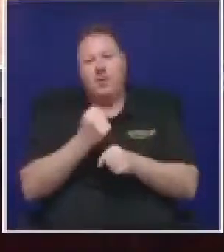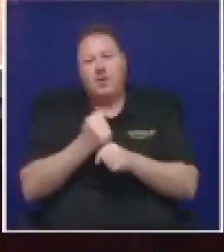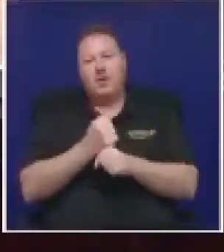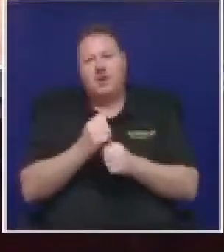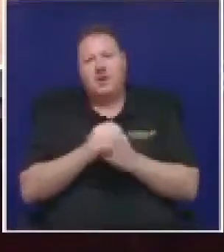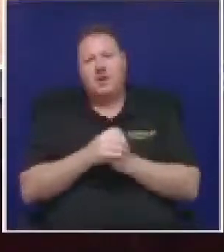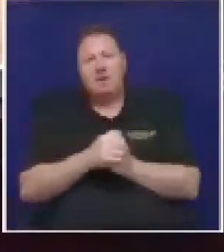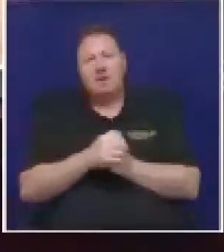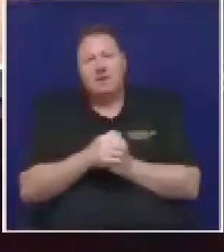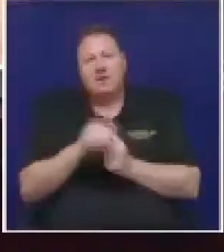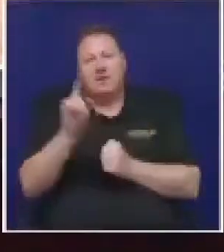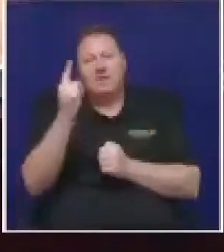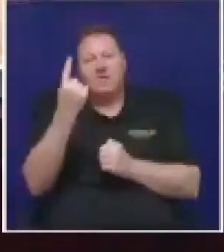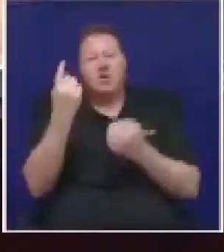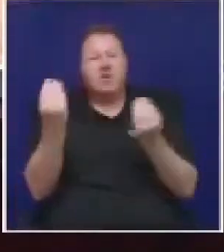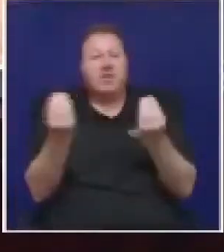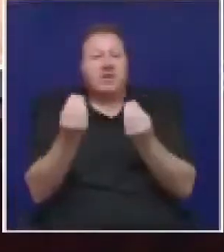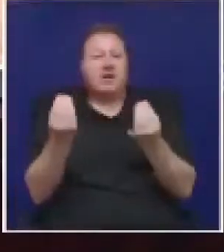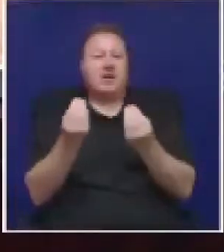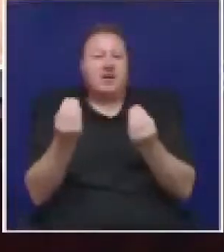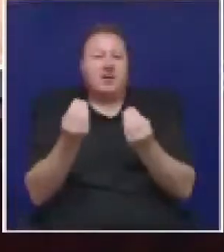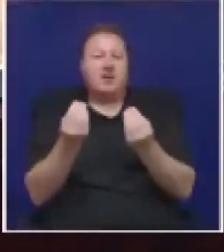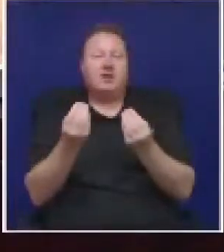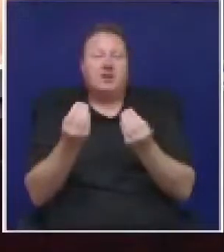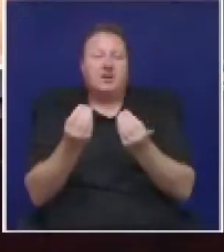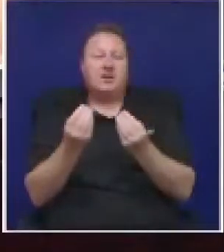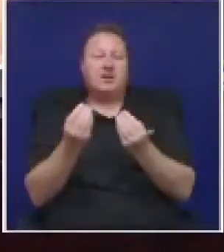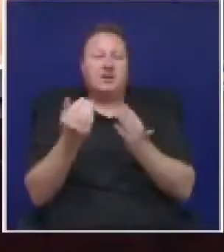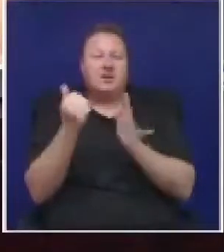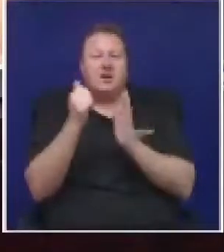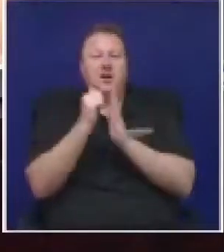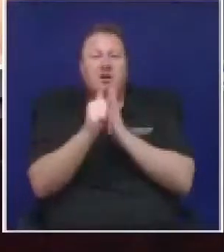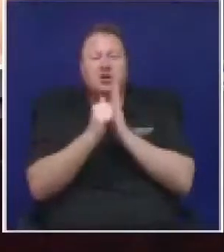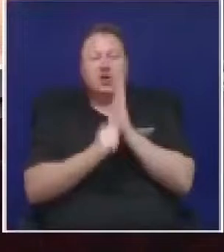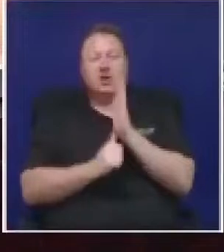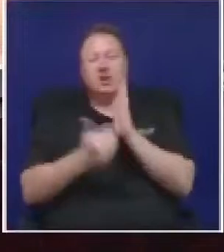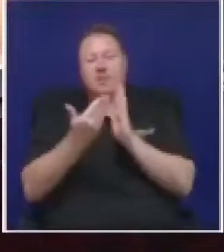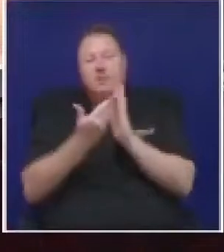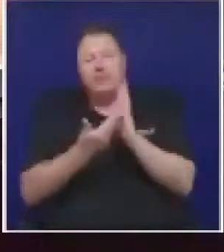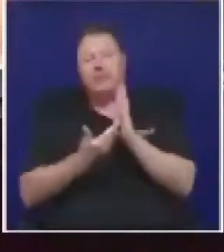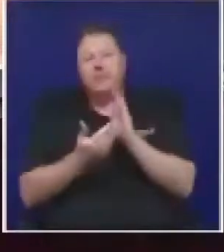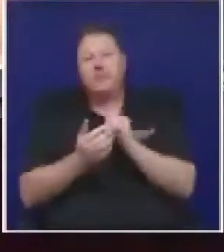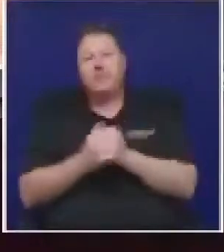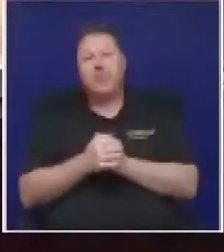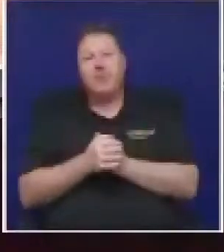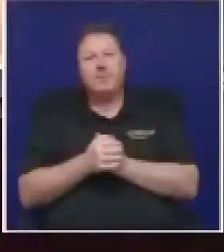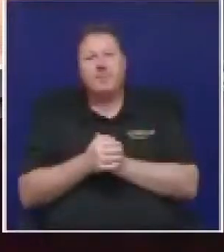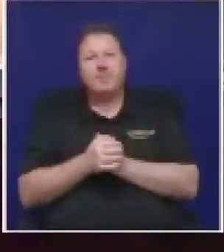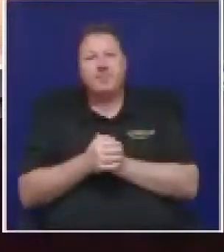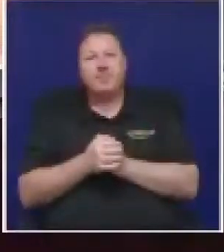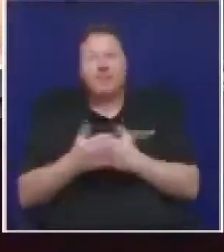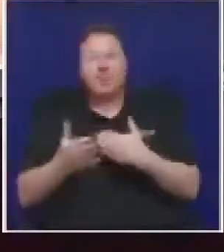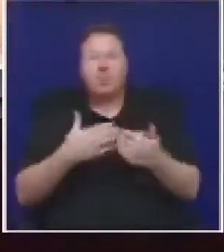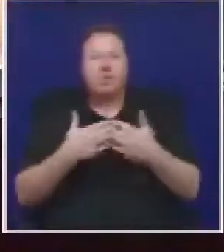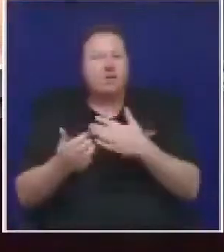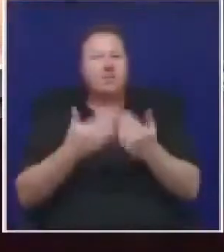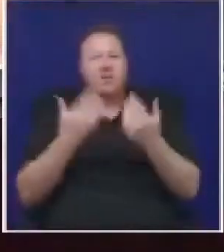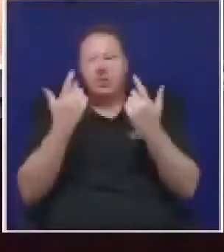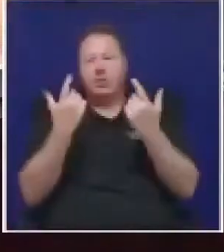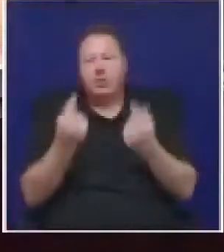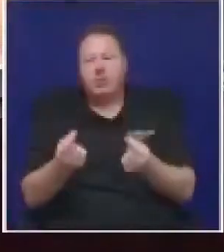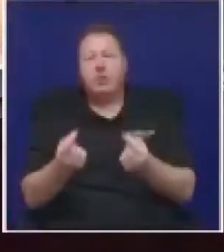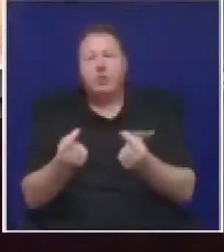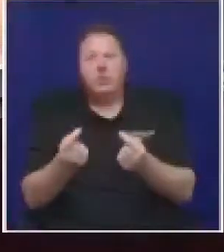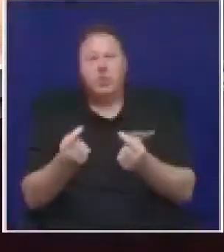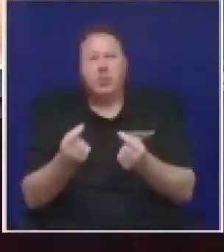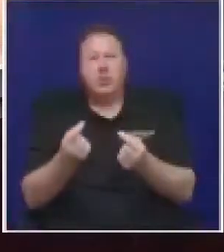As a first thing on top of that agenda, that whatever we do,